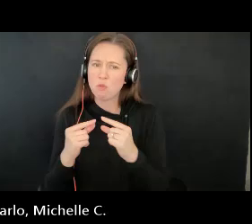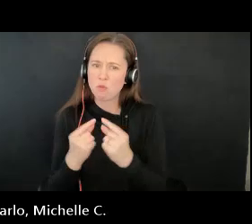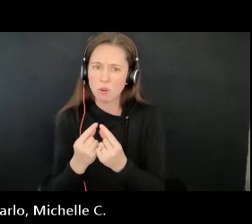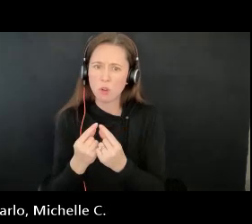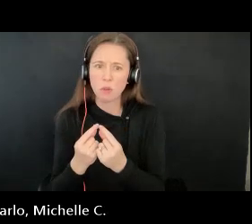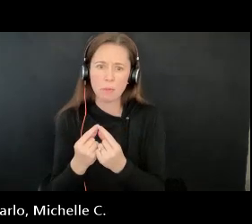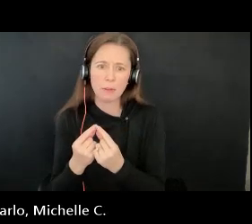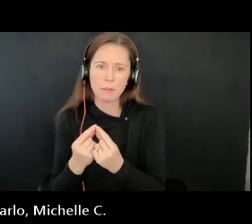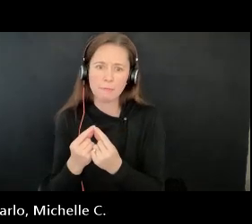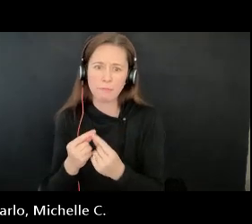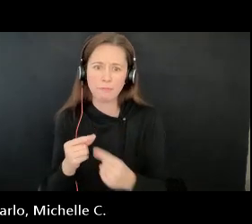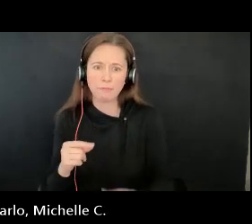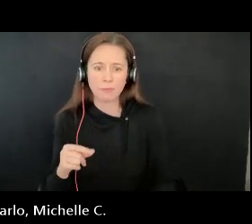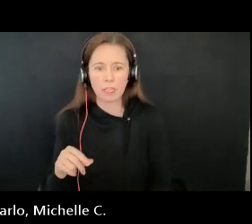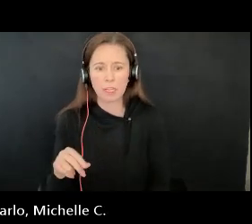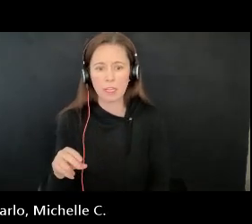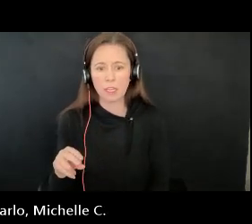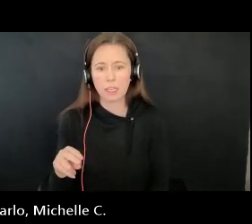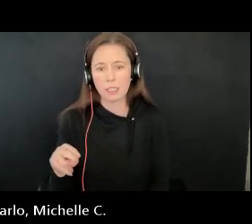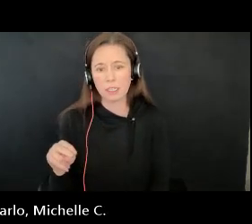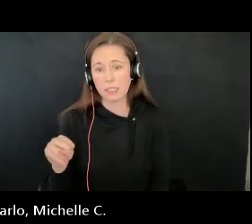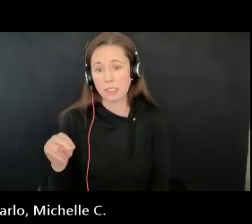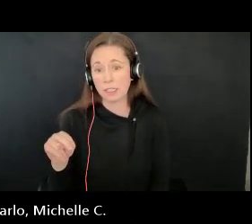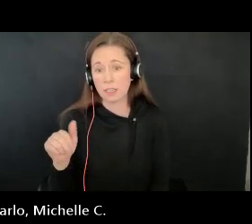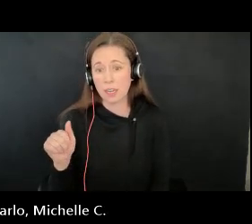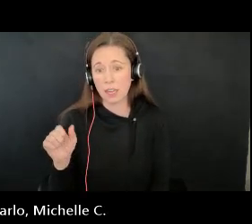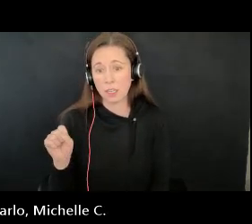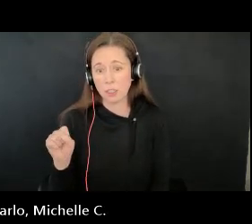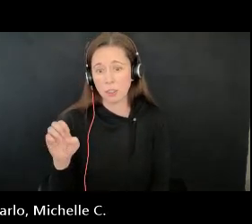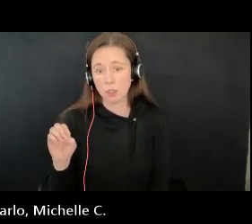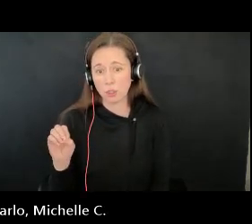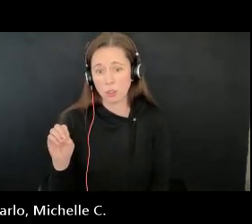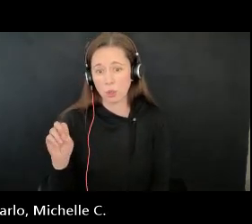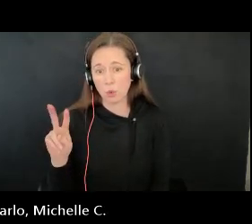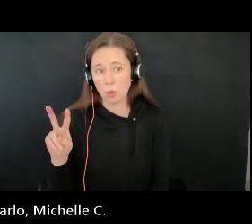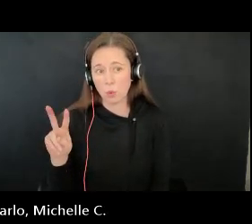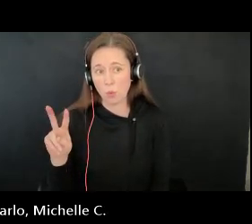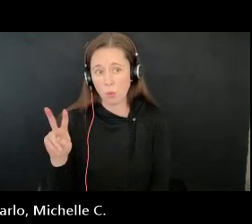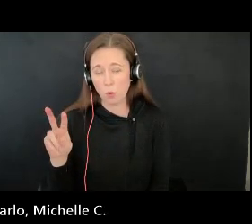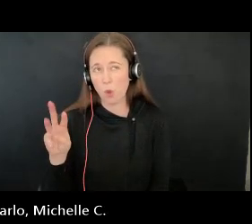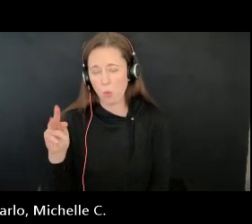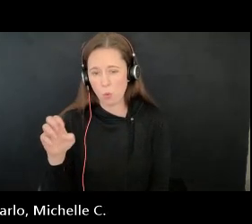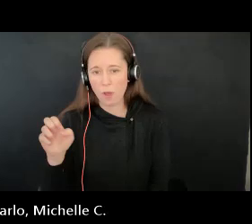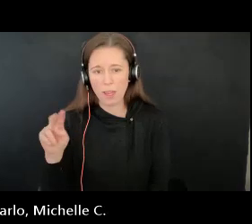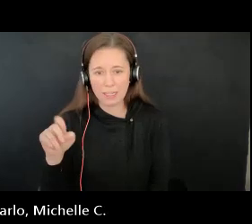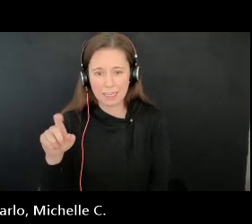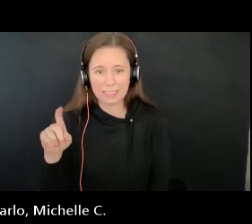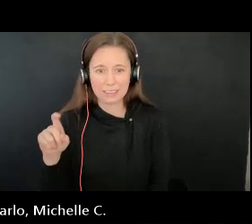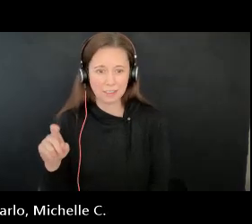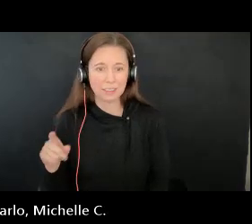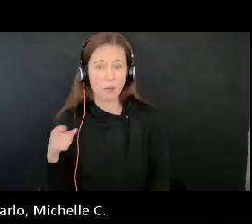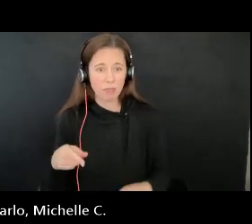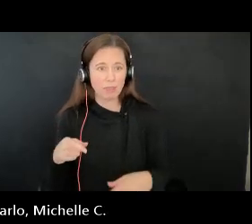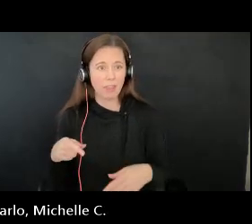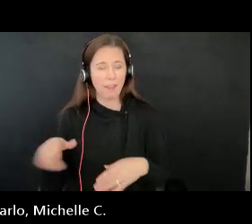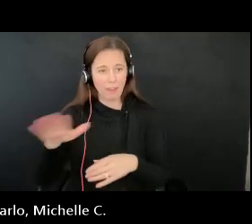far from where I grew up. It's only about 20 miles from my childhood home. And I actually moved back to the Eastern Shore of